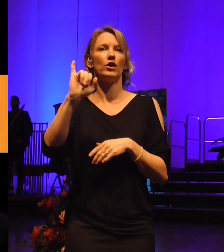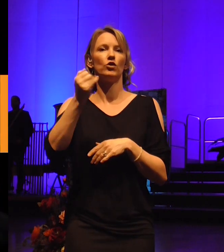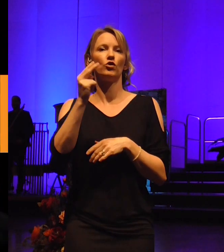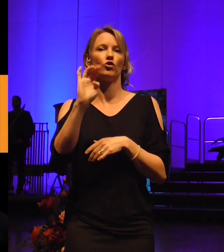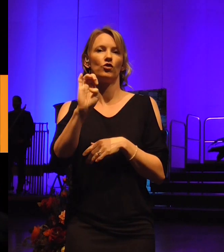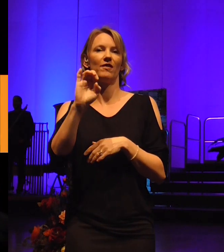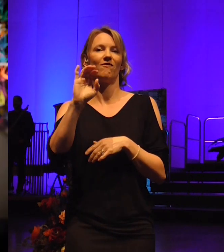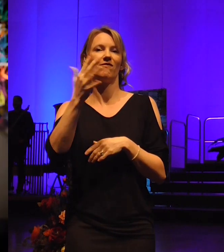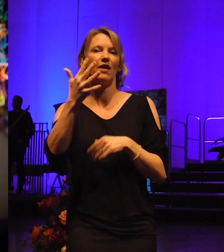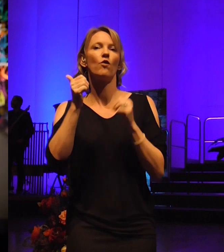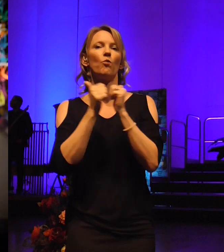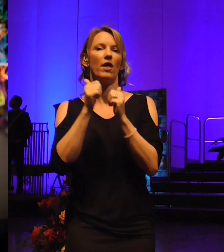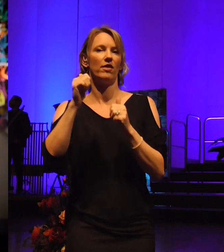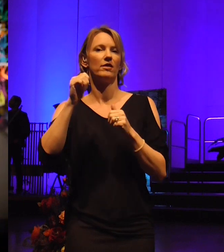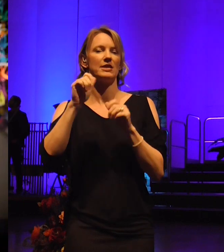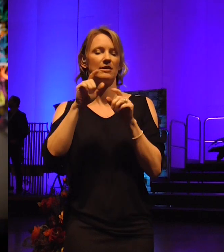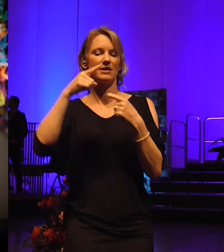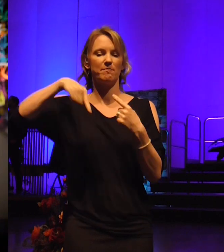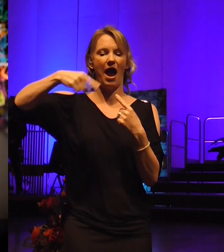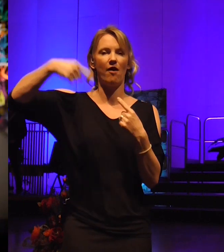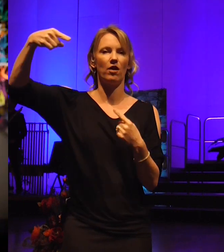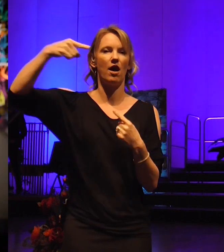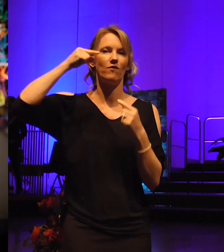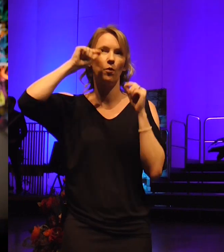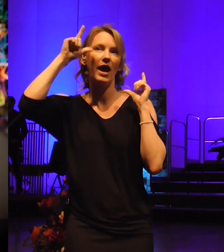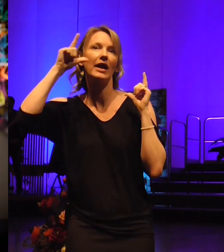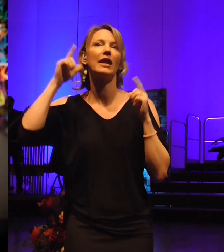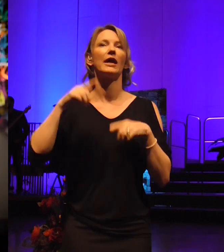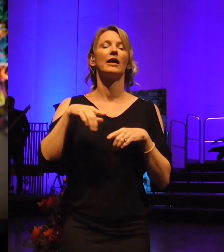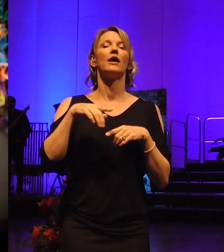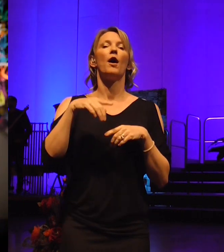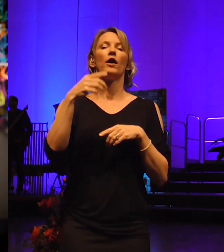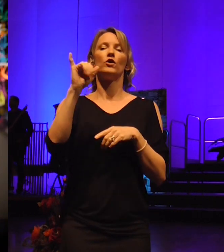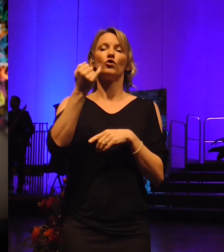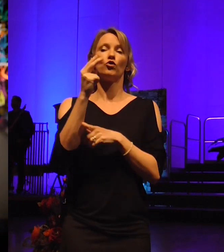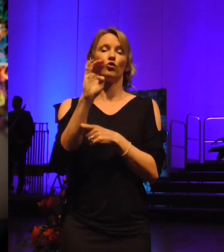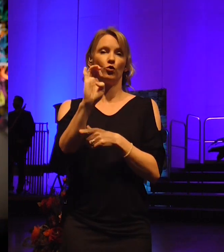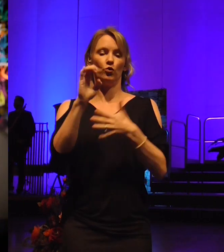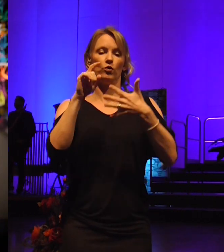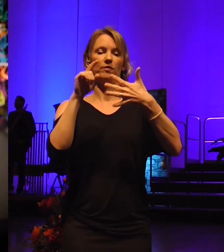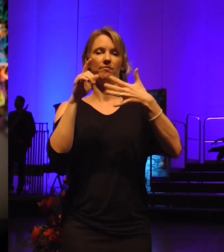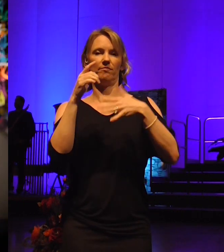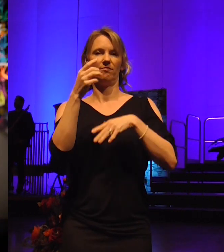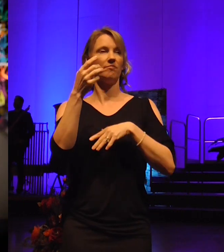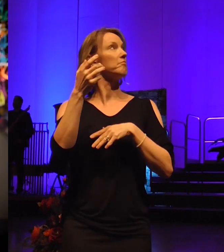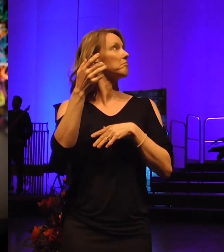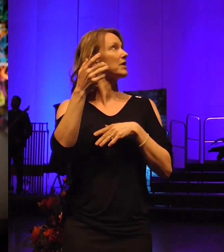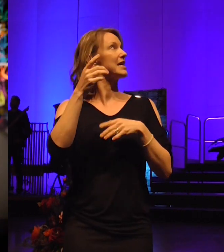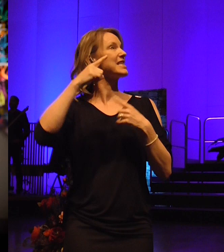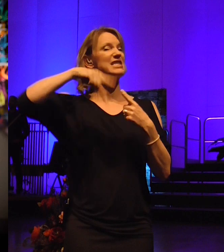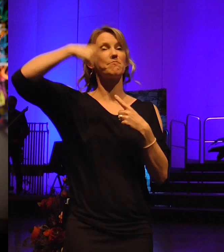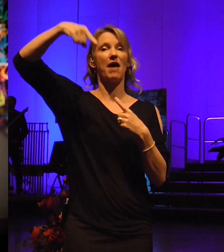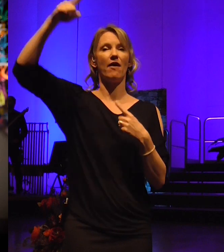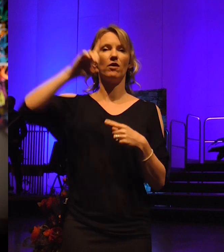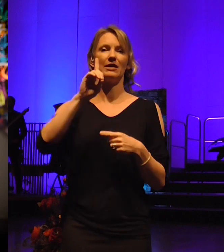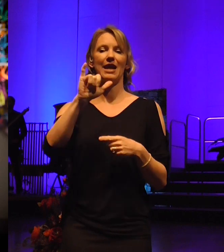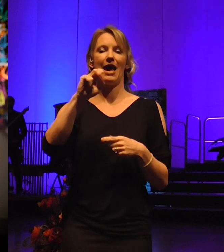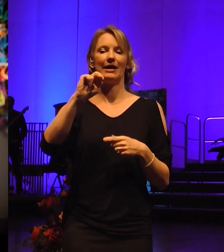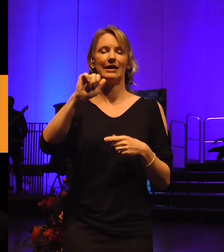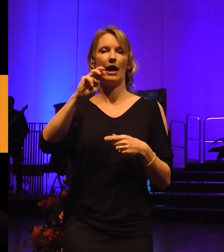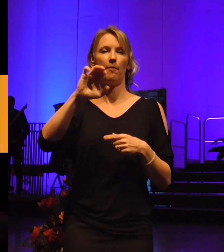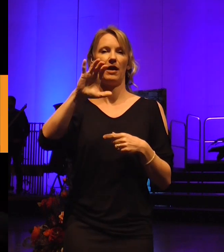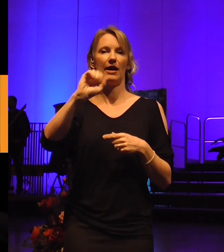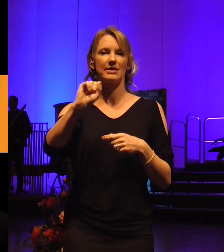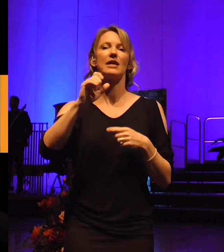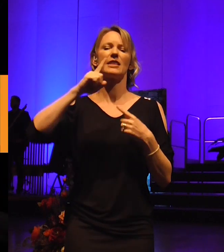Spiral of Awakening. Hi, I'm Dr. Roger. Join me on the first 3 Monday evenings of June as we explore something called spiral dynamics in a